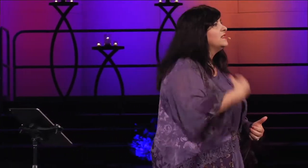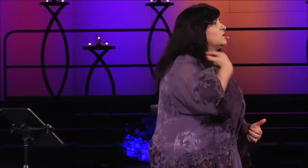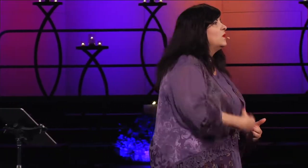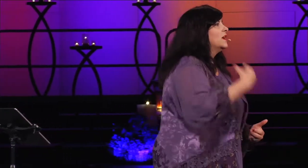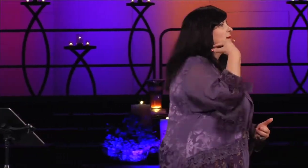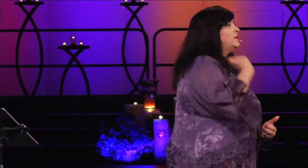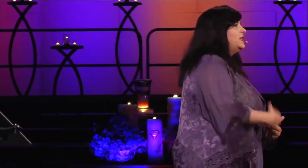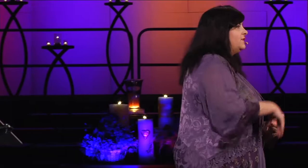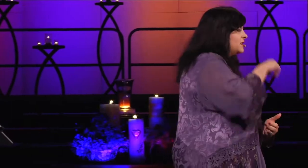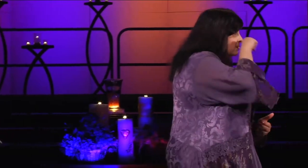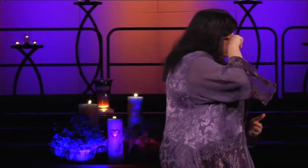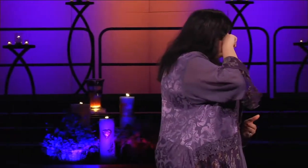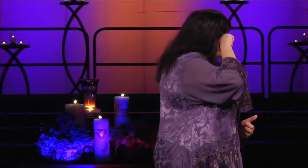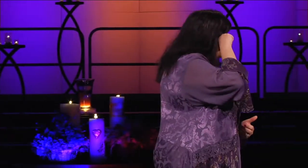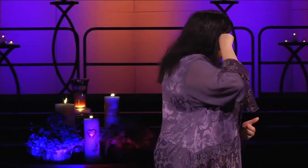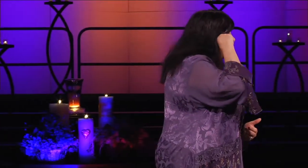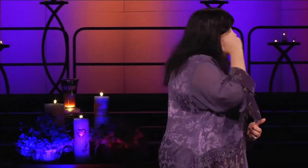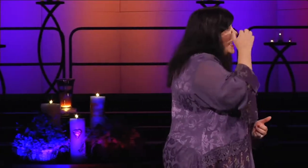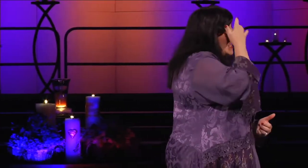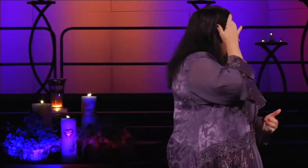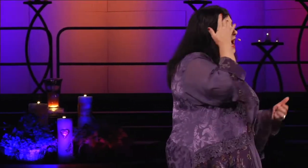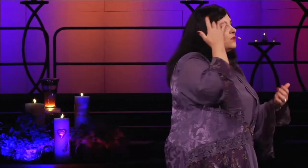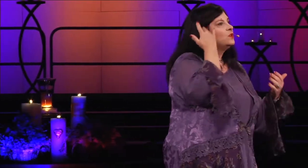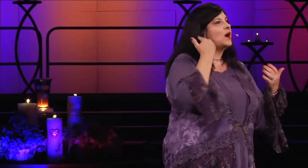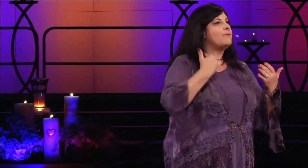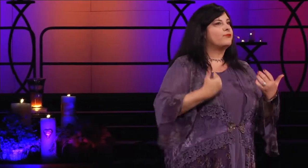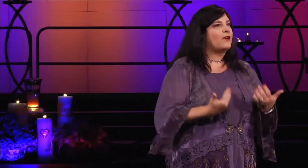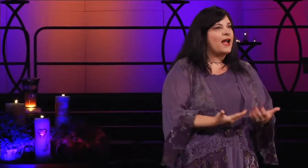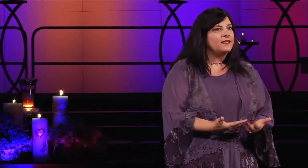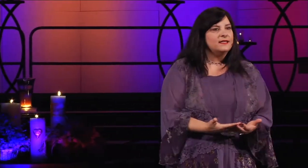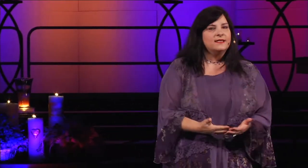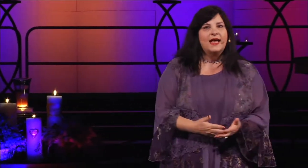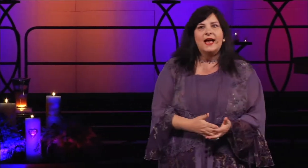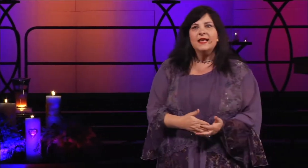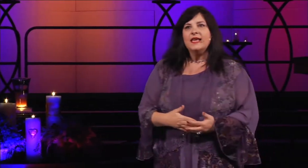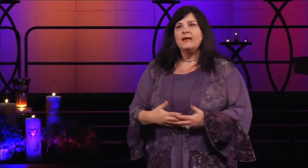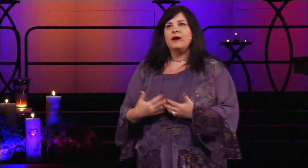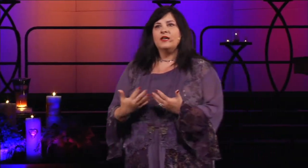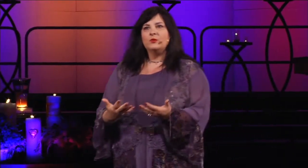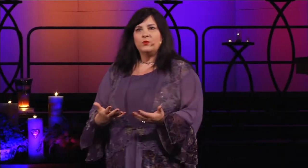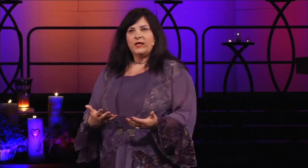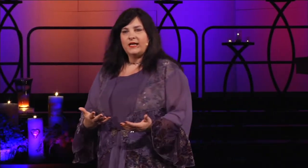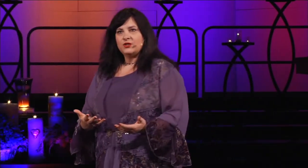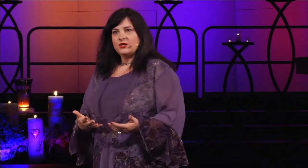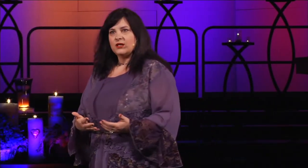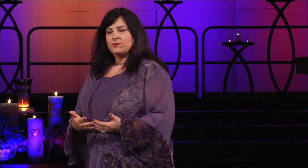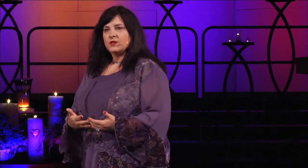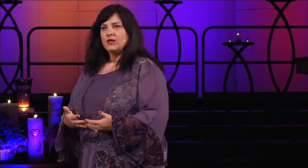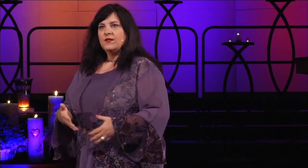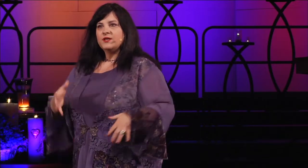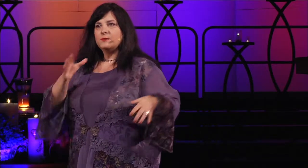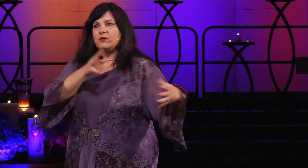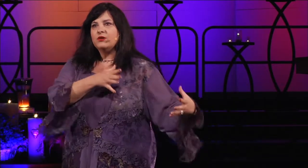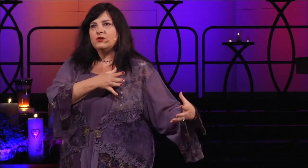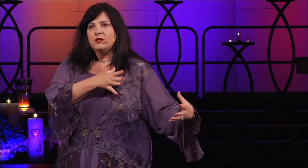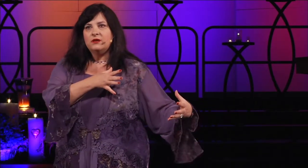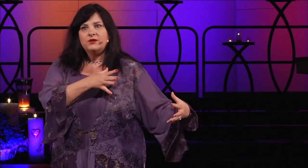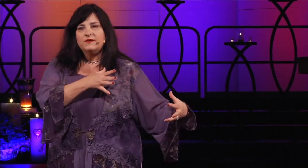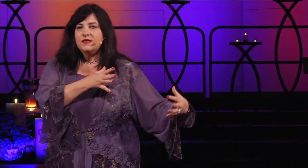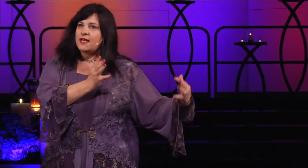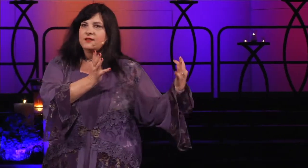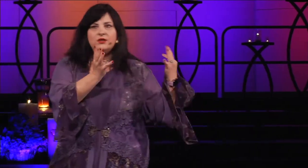If this is what I believe spiritually, how do I practice that in my human relationships? The